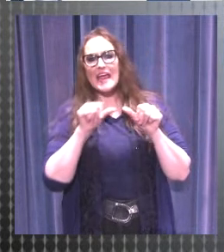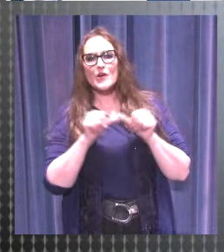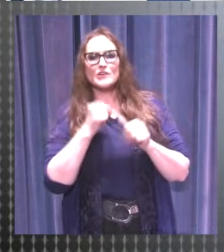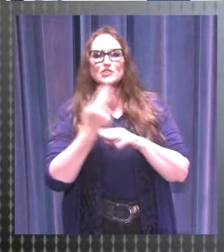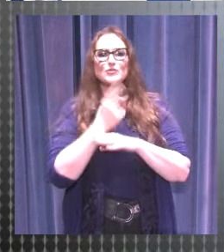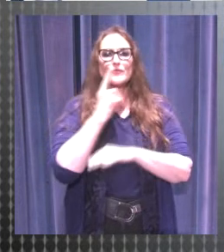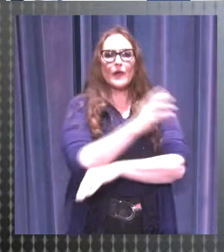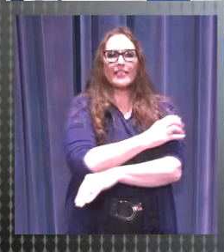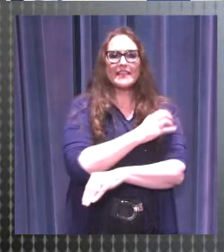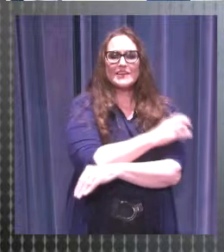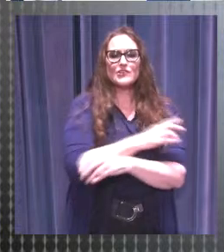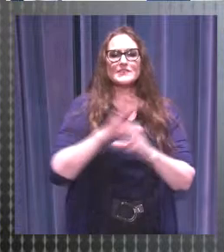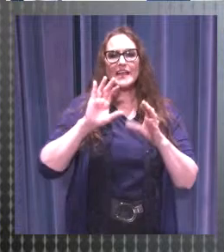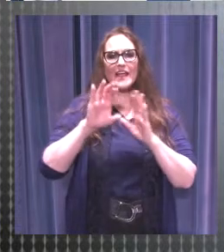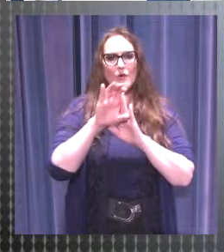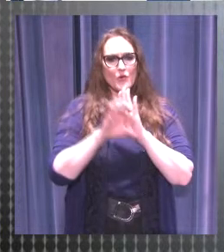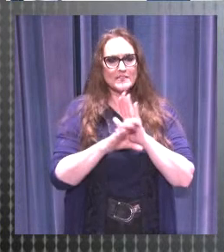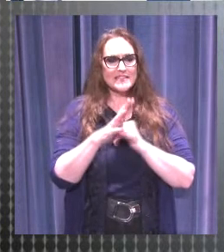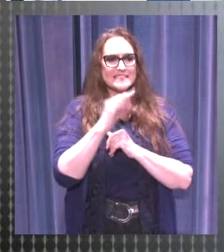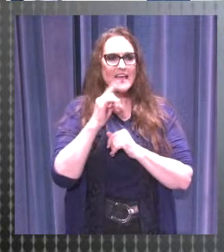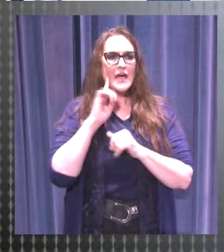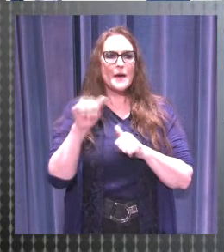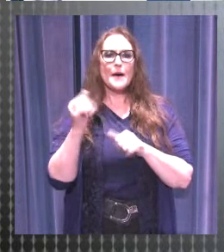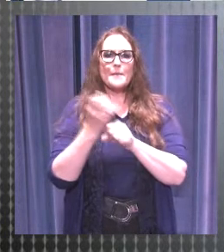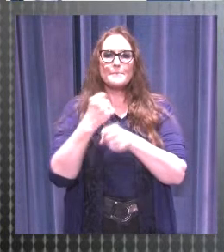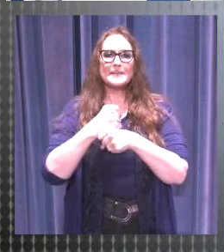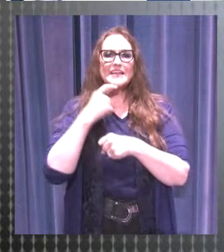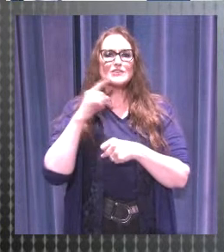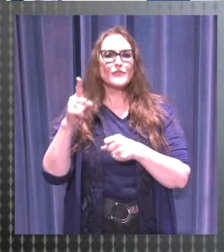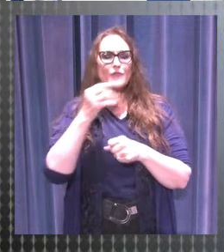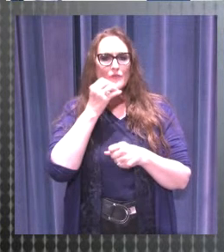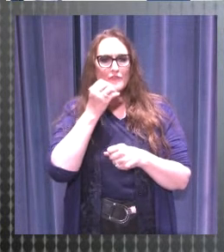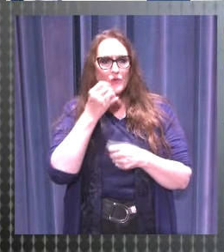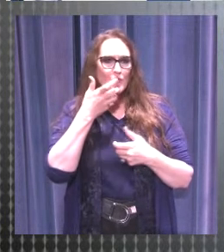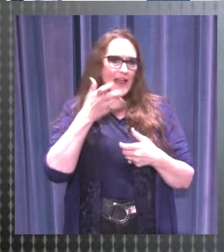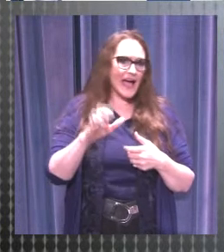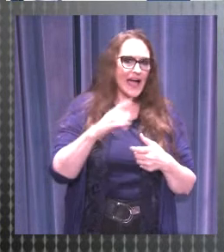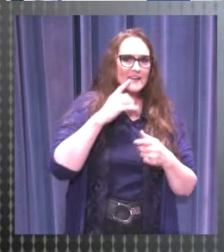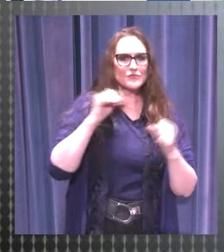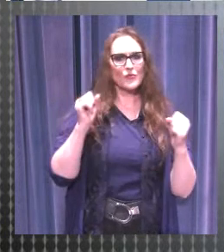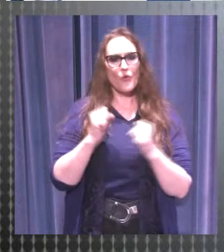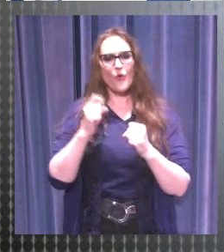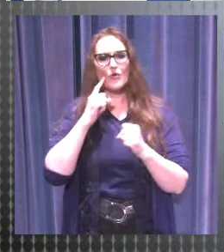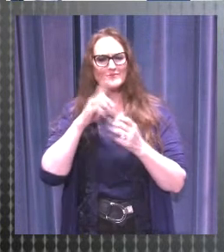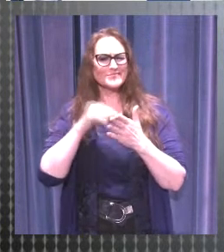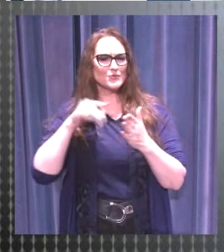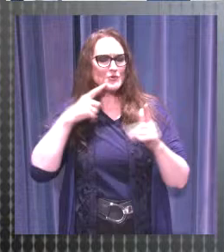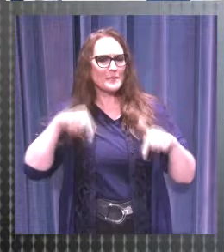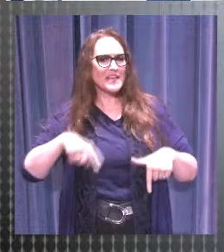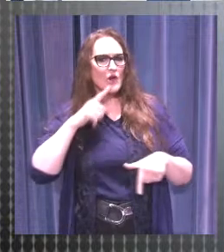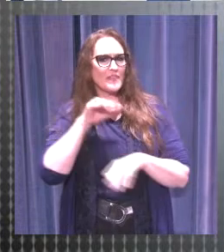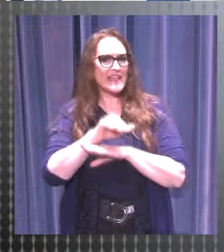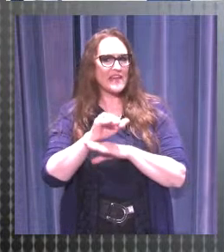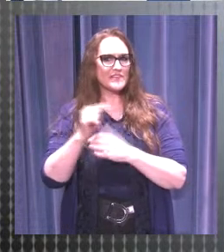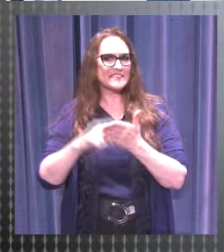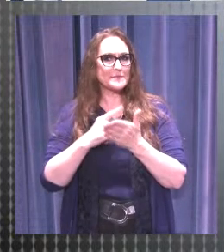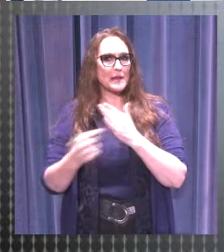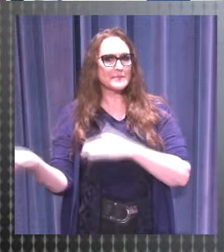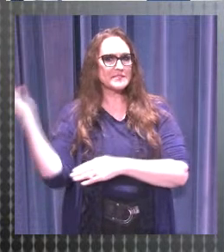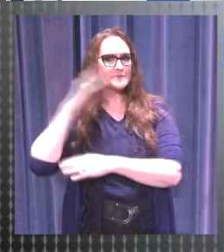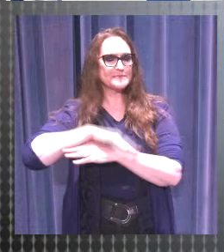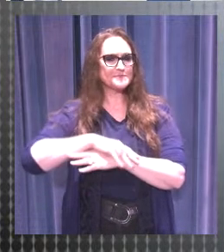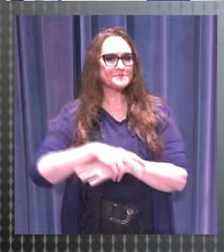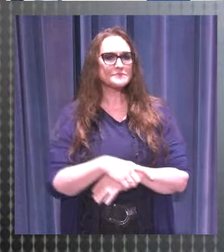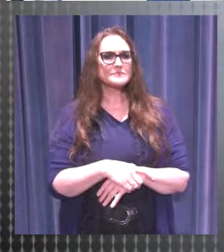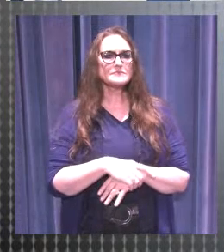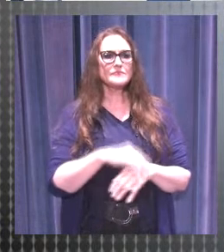clinicals, provisions to store and heat food for lunch and dinner, as many of these students will be here in the evenings and sometimes all day,